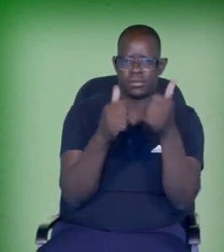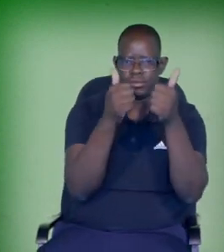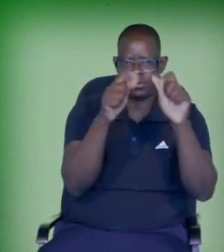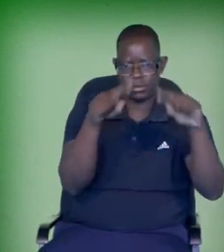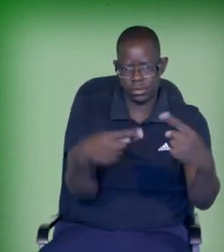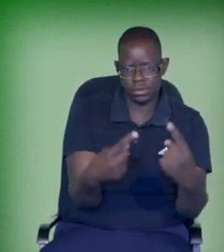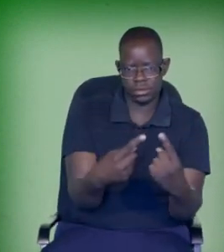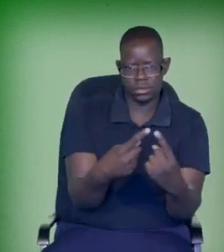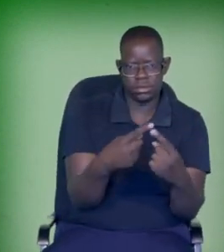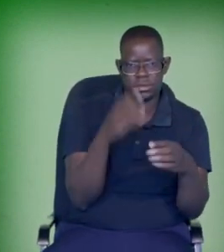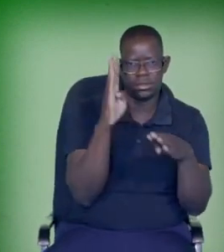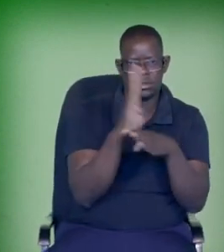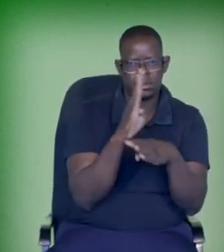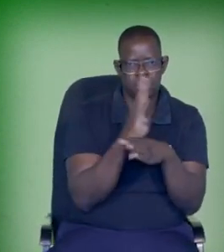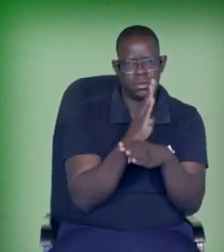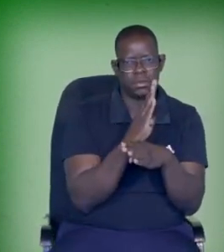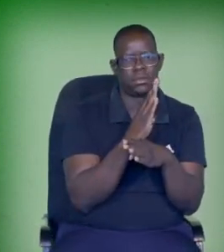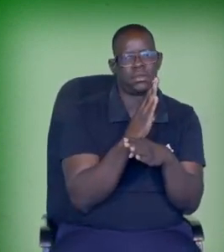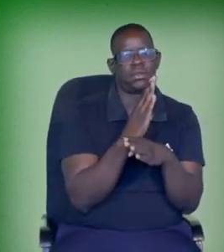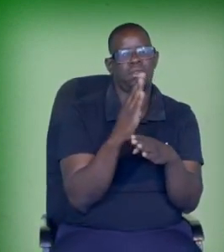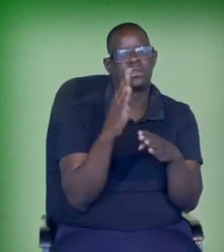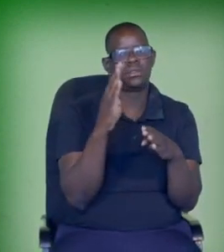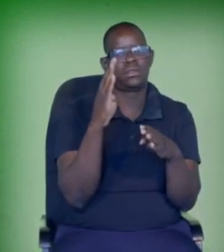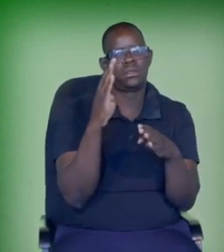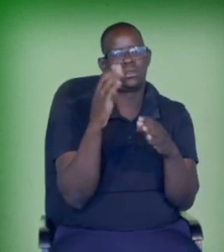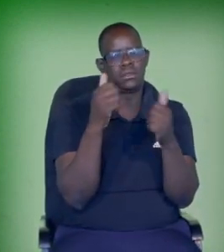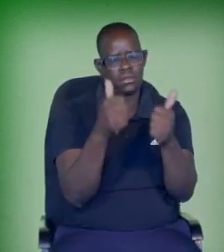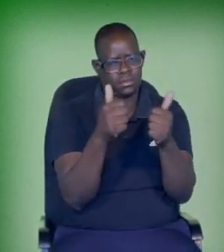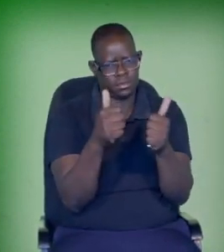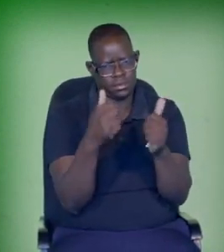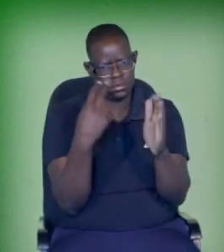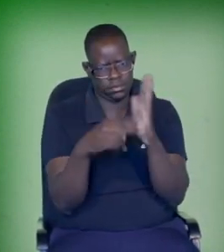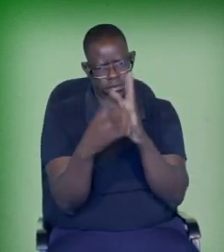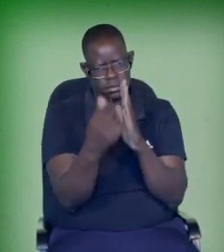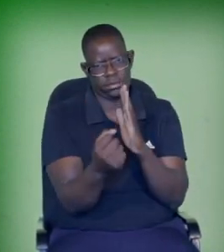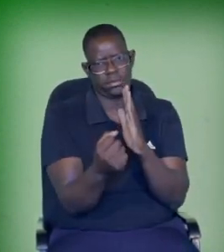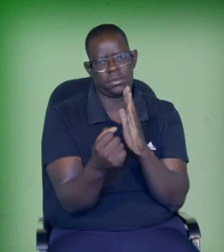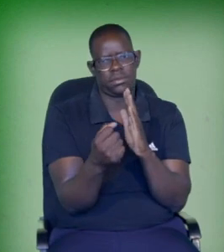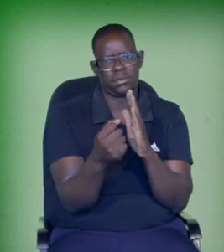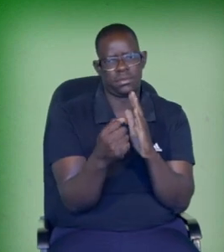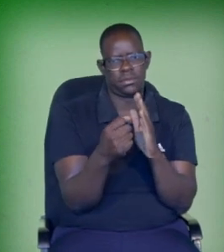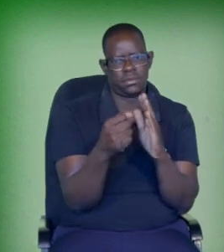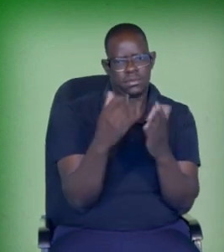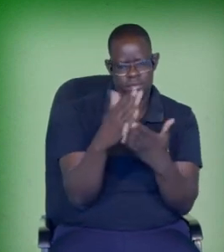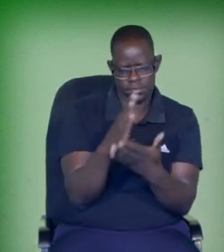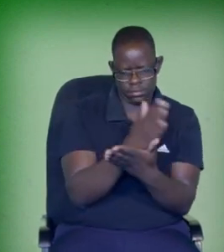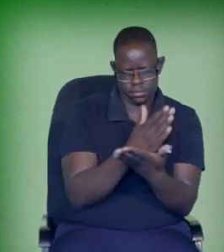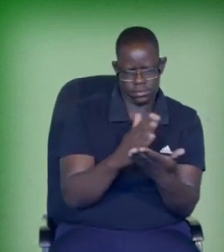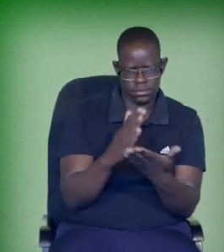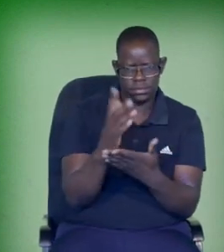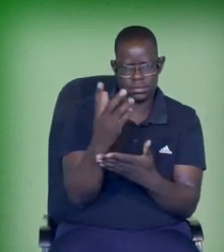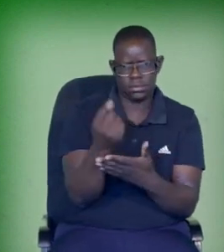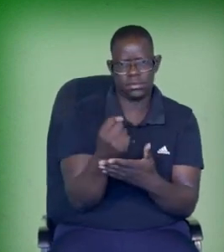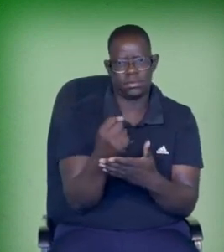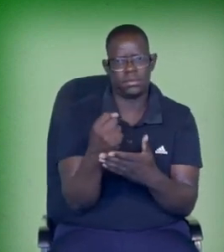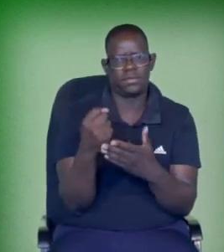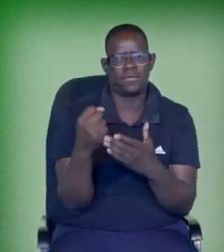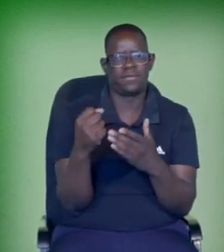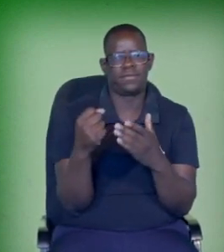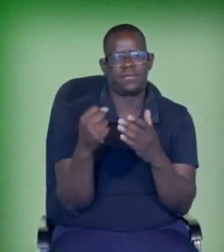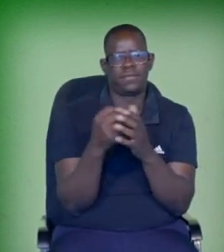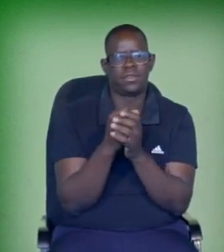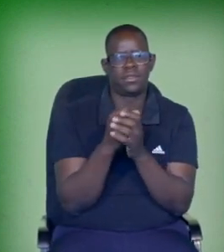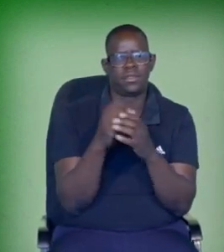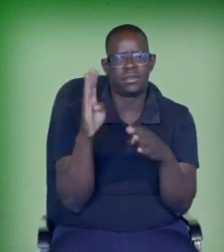Advantages. The business is a legal person. That's good. Also, the owners, which are shareholders, have limited liability.